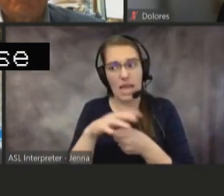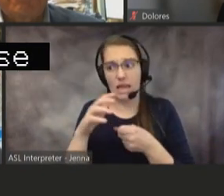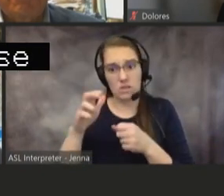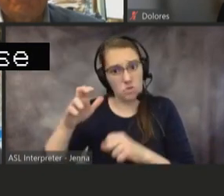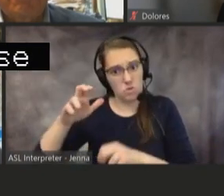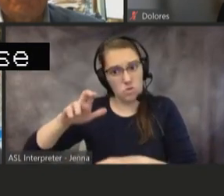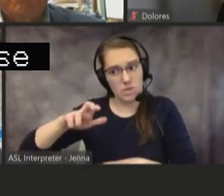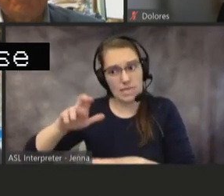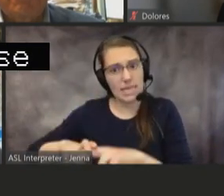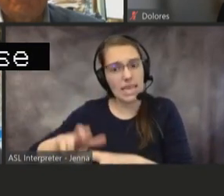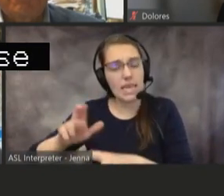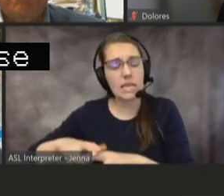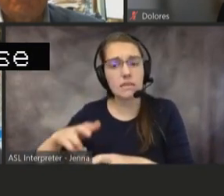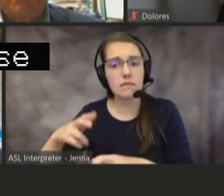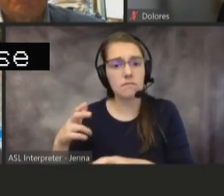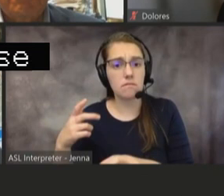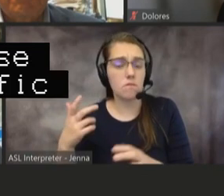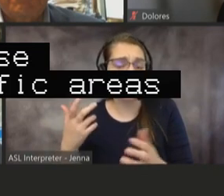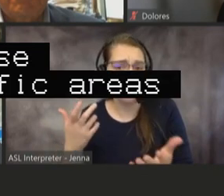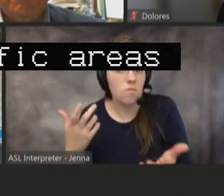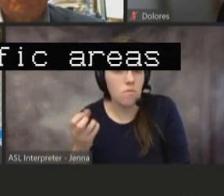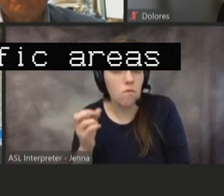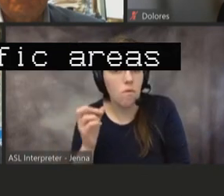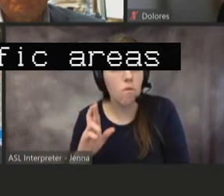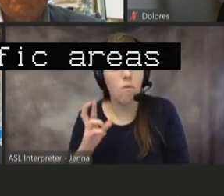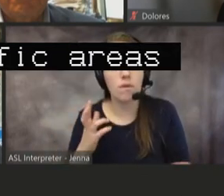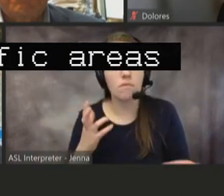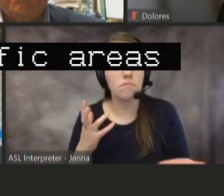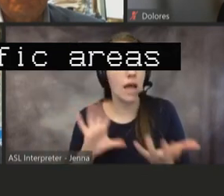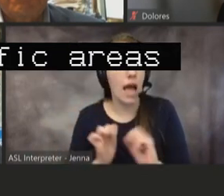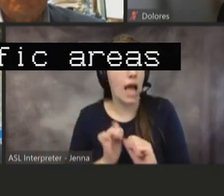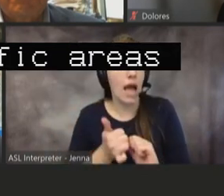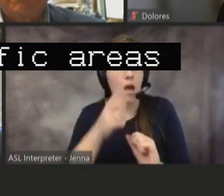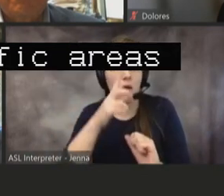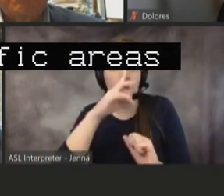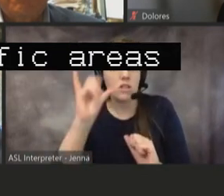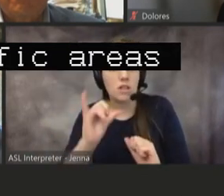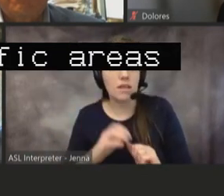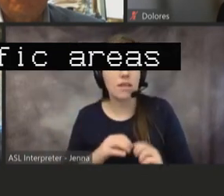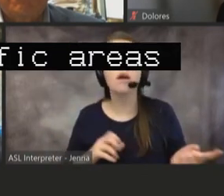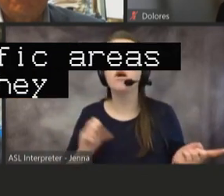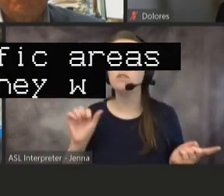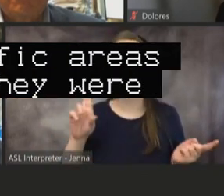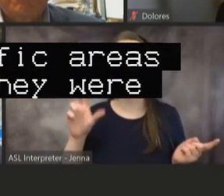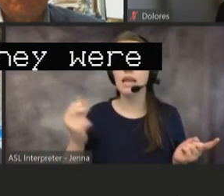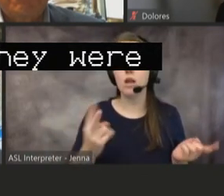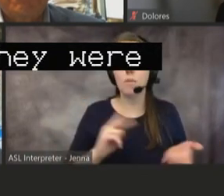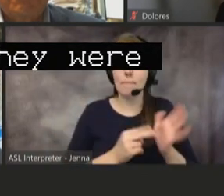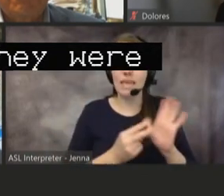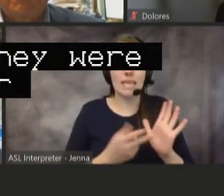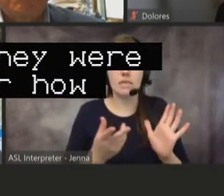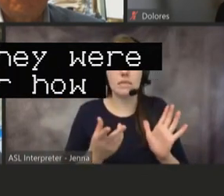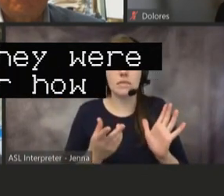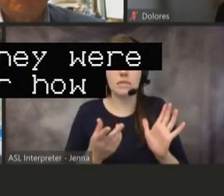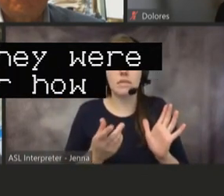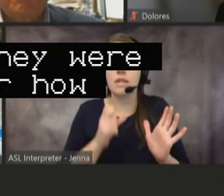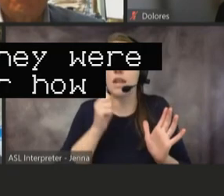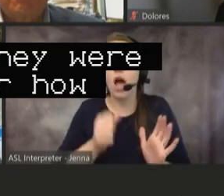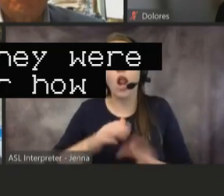in, or yeah, how would that work? Okay, so like someone just coming to a game, not on